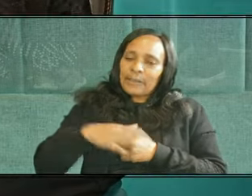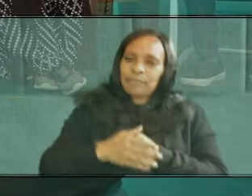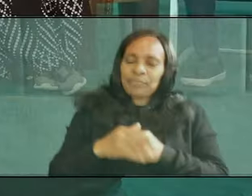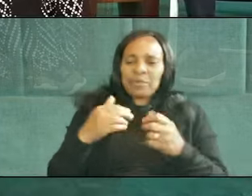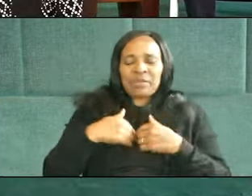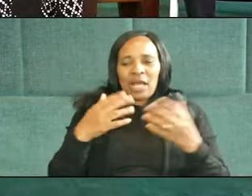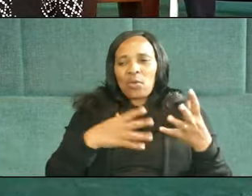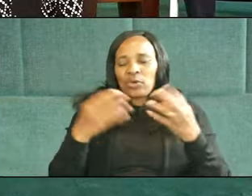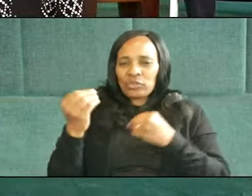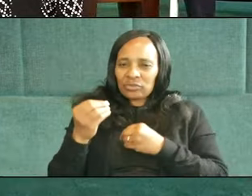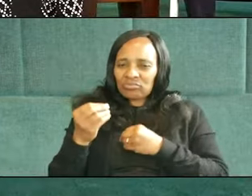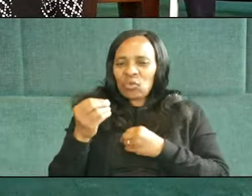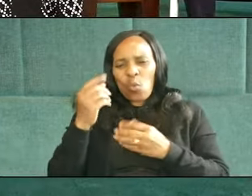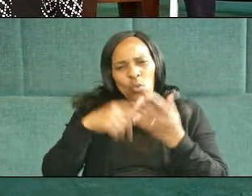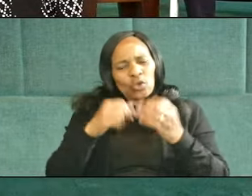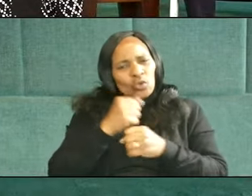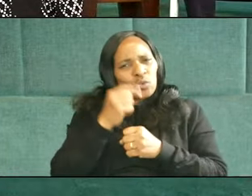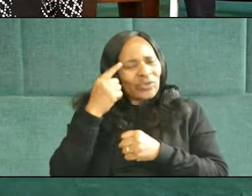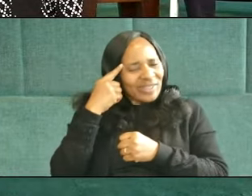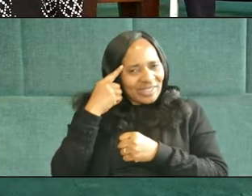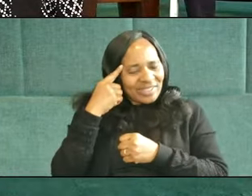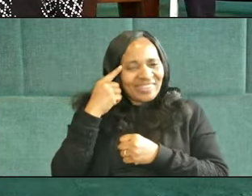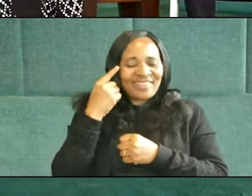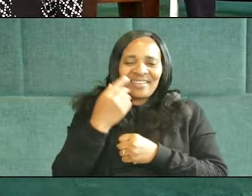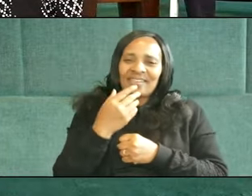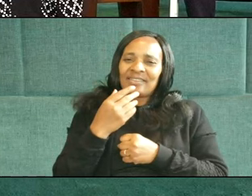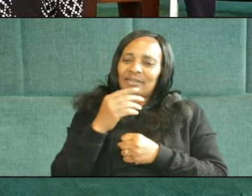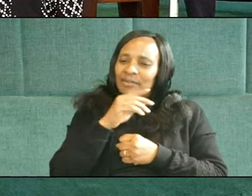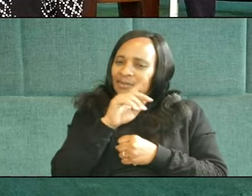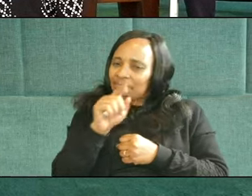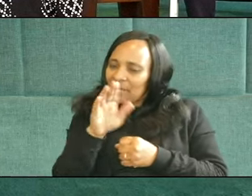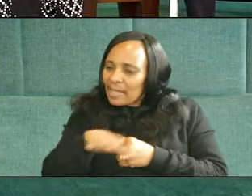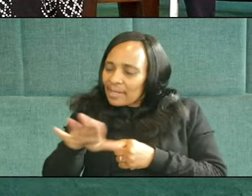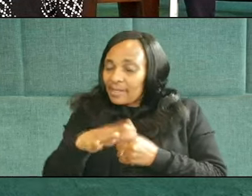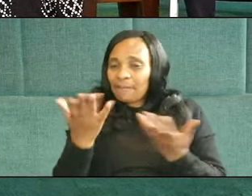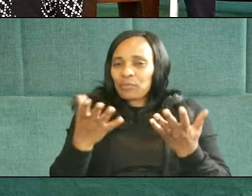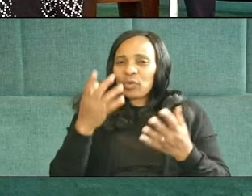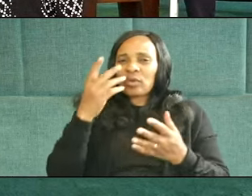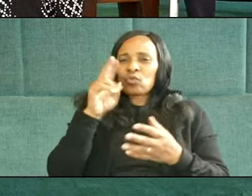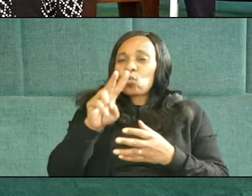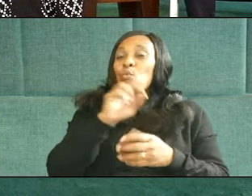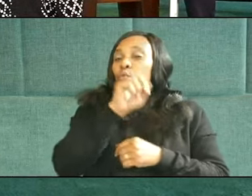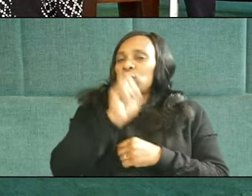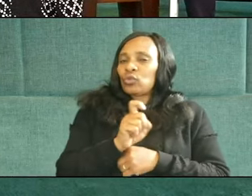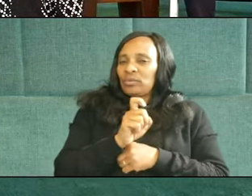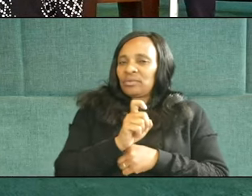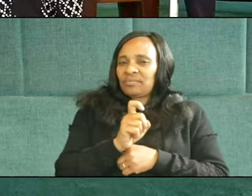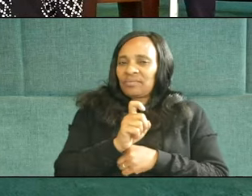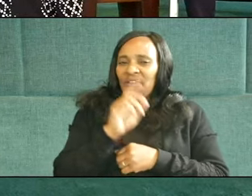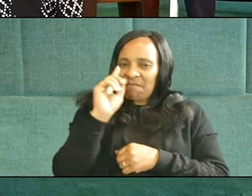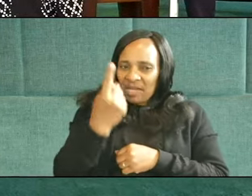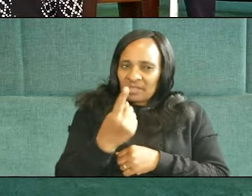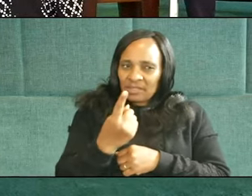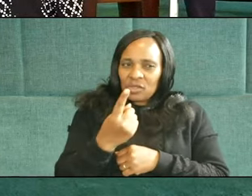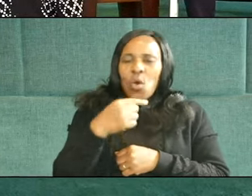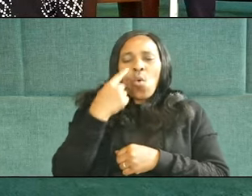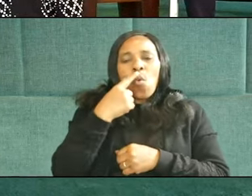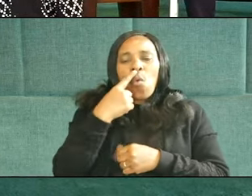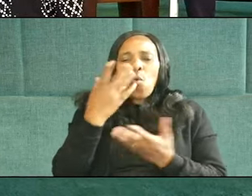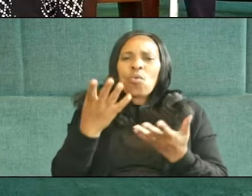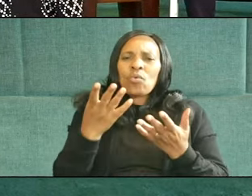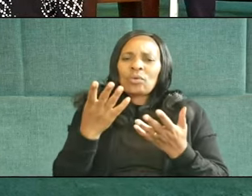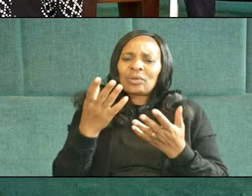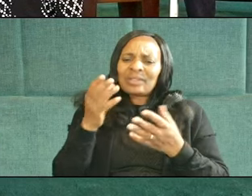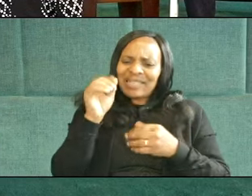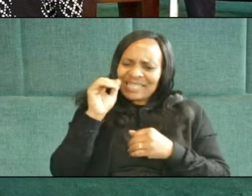going through the What Do You Think section, and two specific questions caught my mind, my eyes. The first one was, who is the main